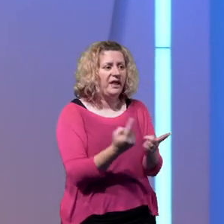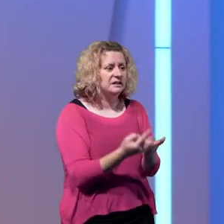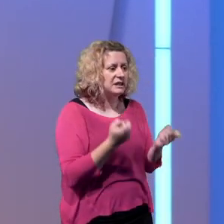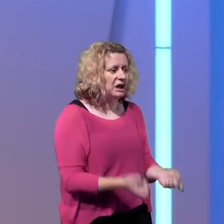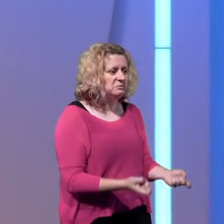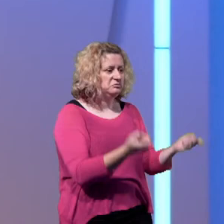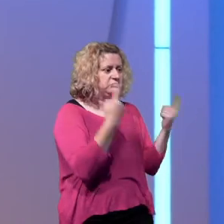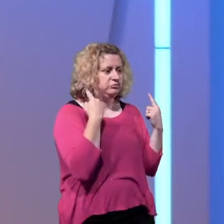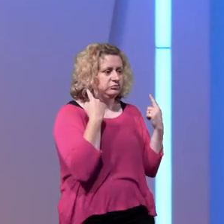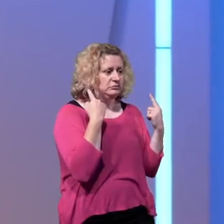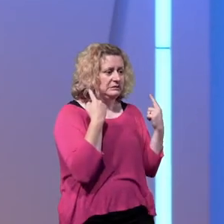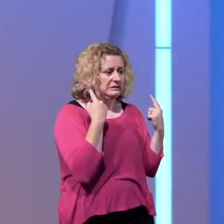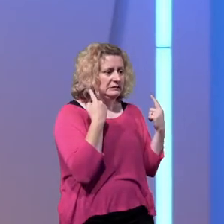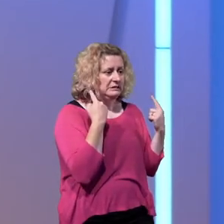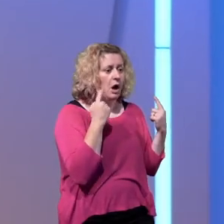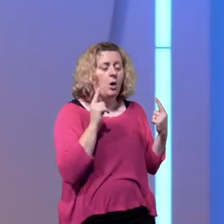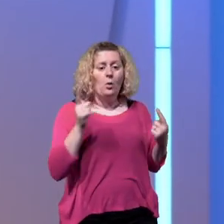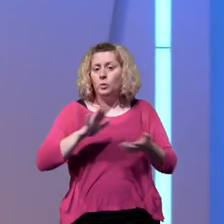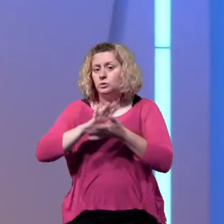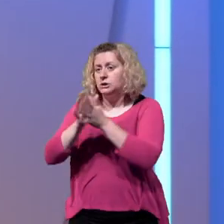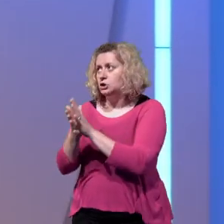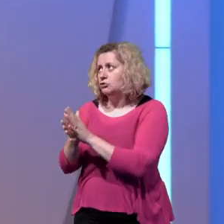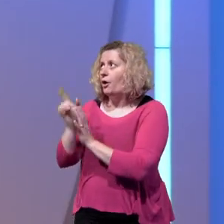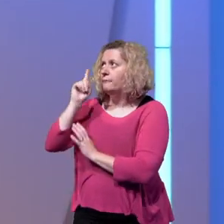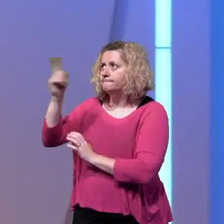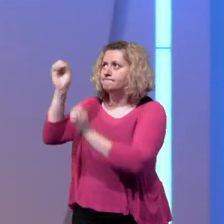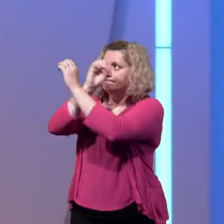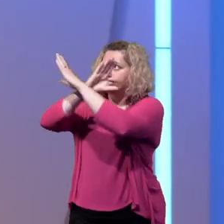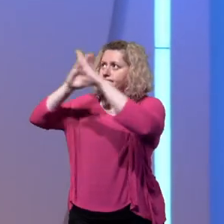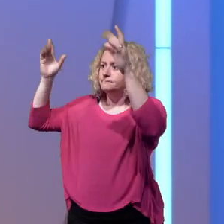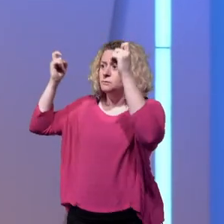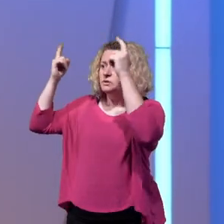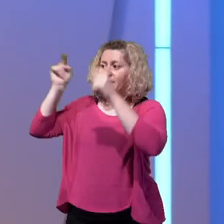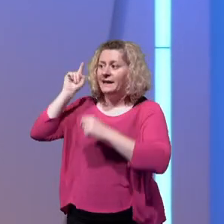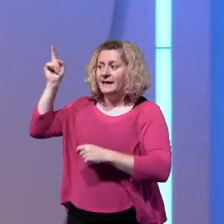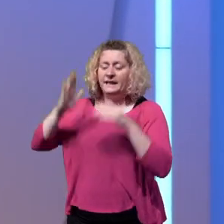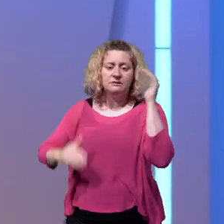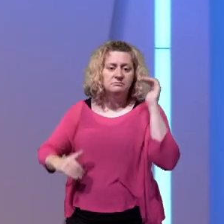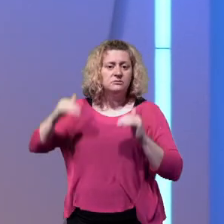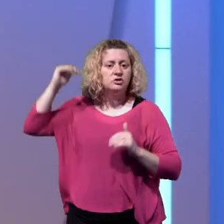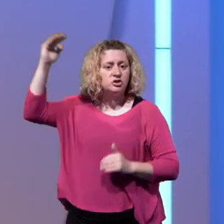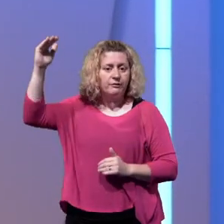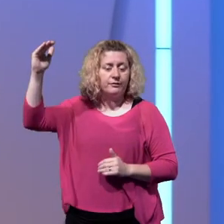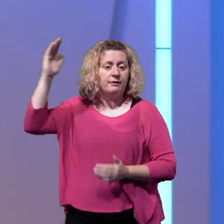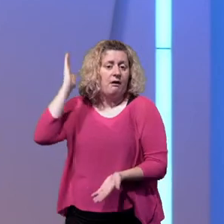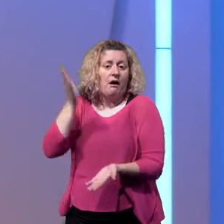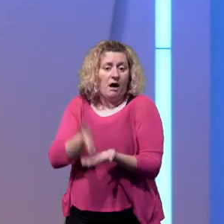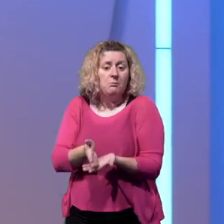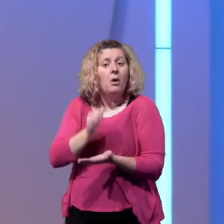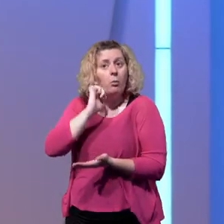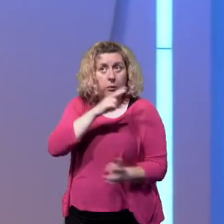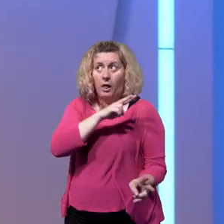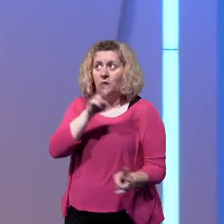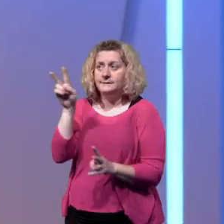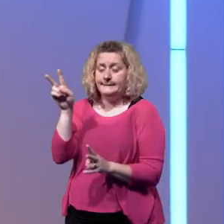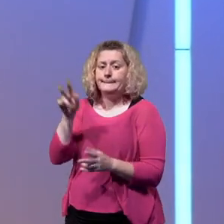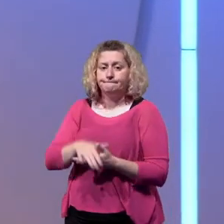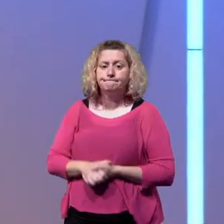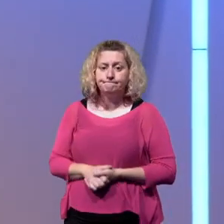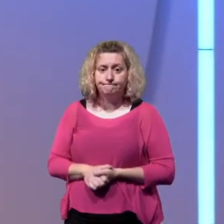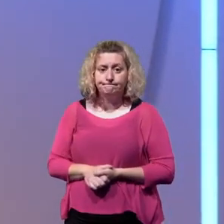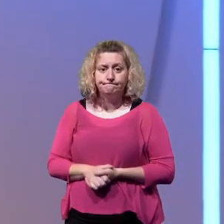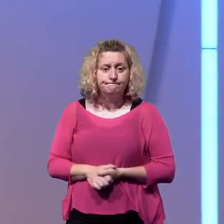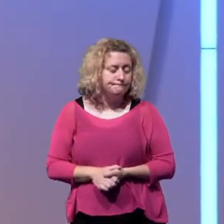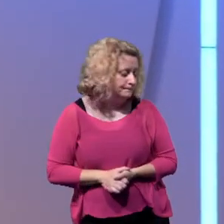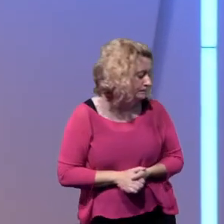to destroy what I do understand. He is sovereign. He will work it out. We will see it. Let me tell you a sweet story John Stott used to tell. When